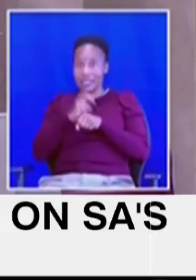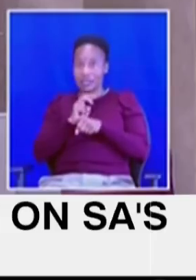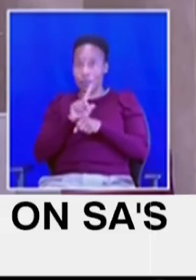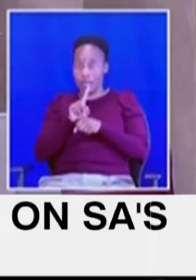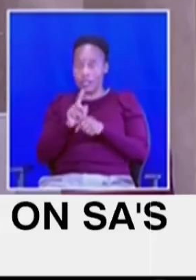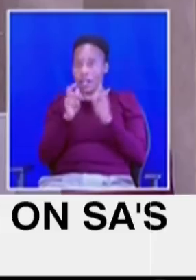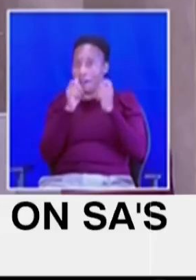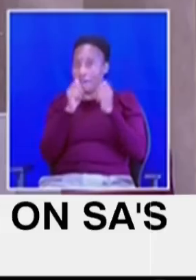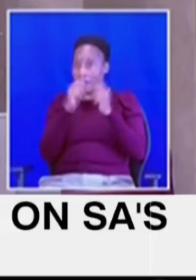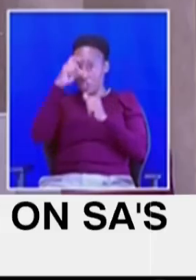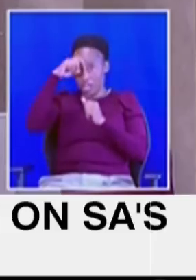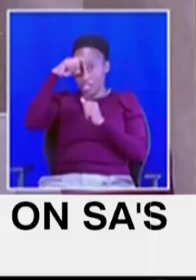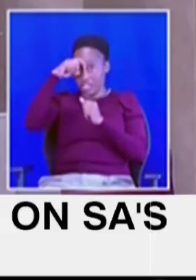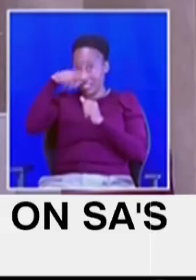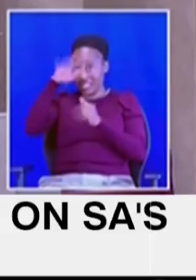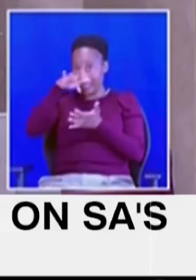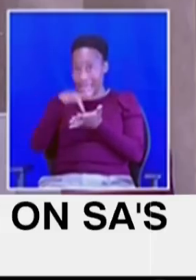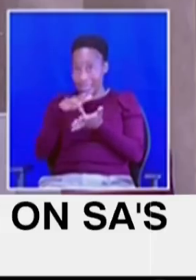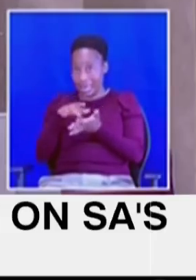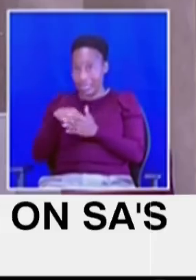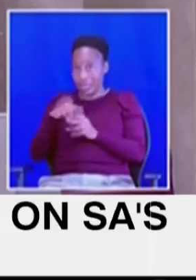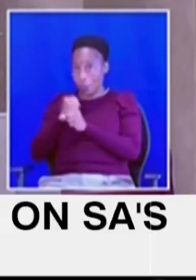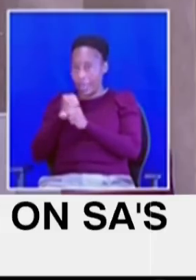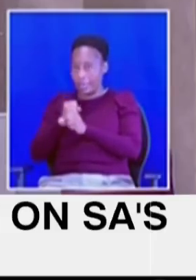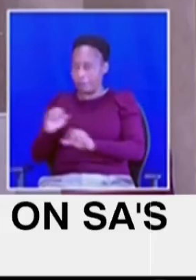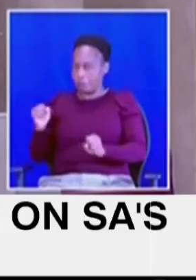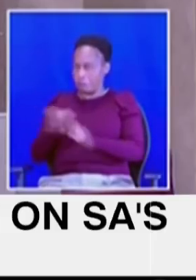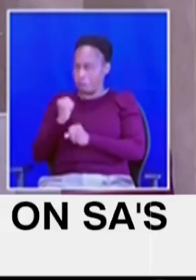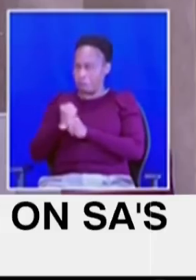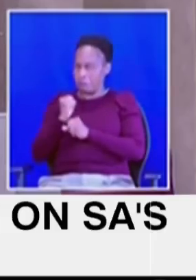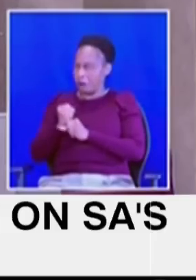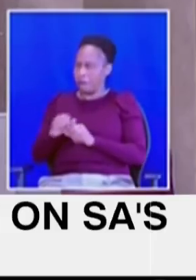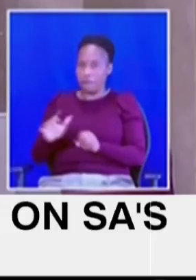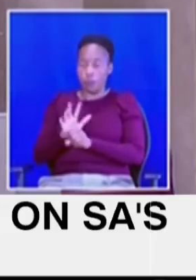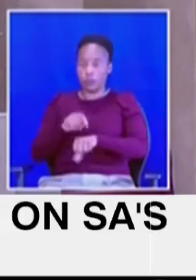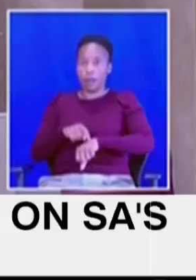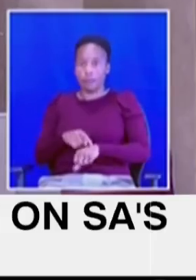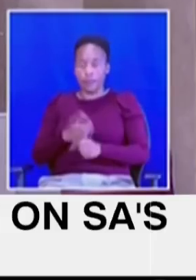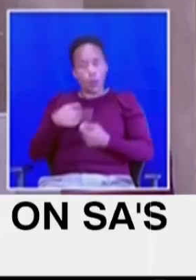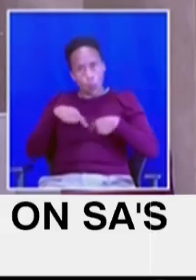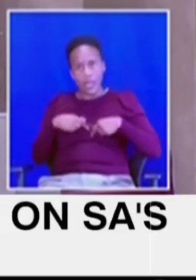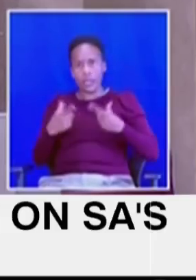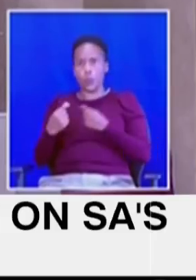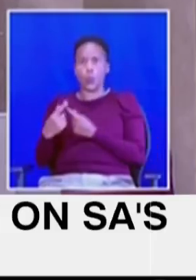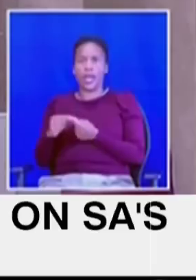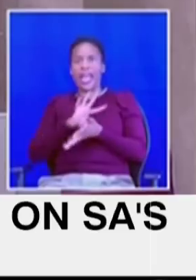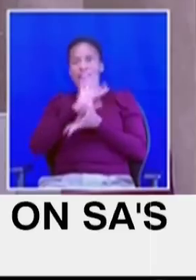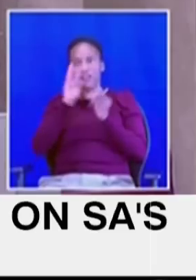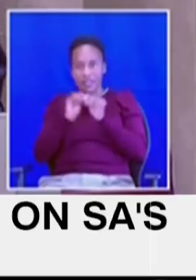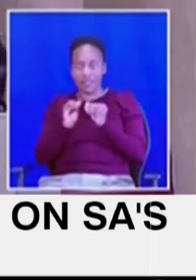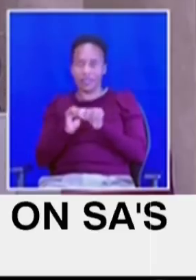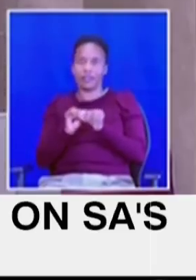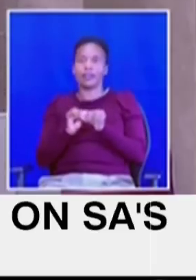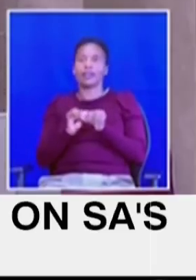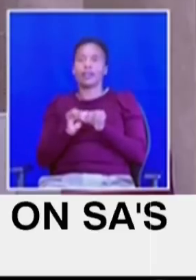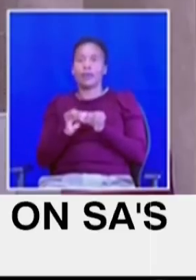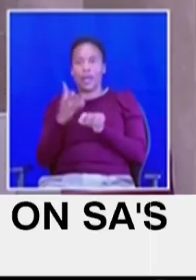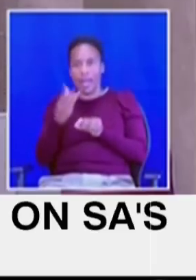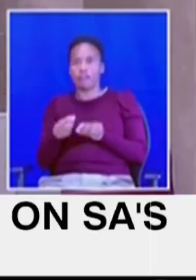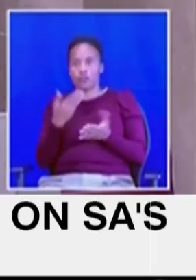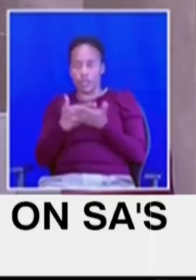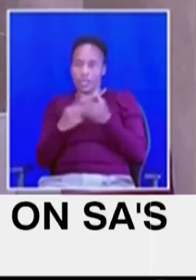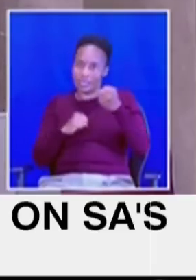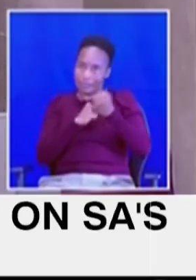financial intelligence center that is working optimally. And we are doing everything in our power to support them. Thank you very